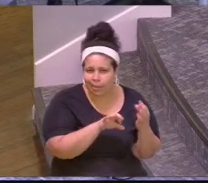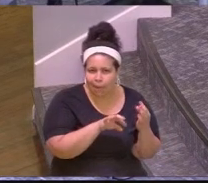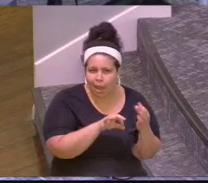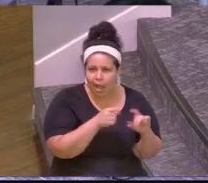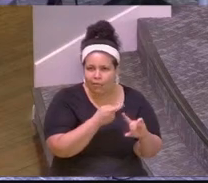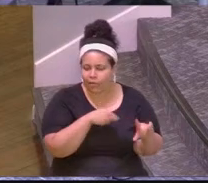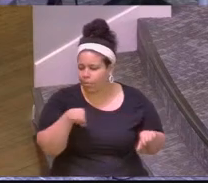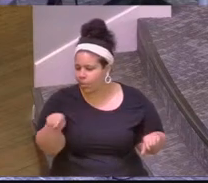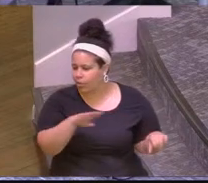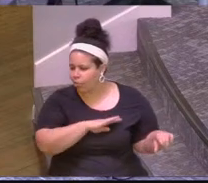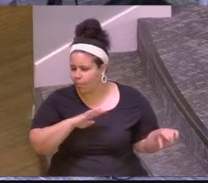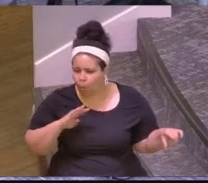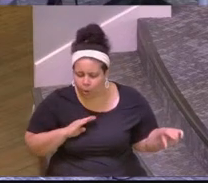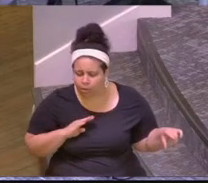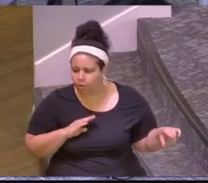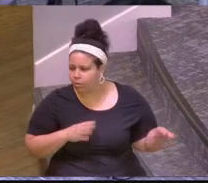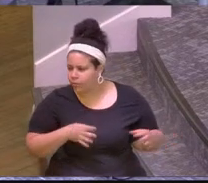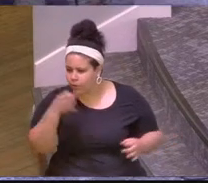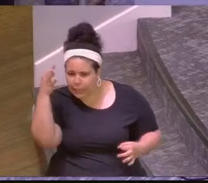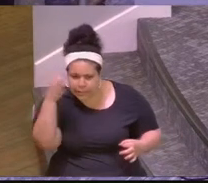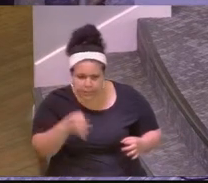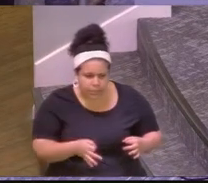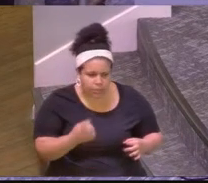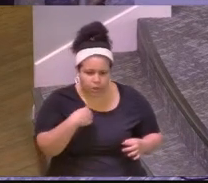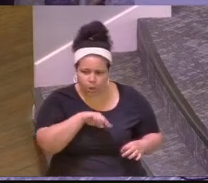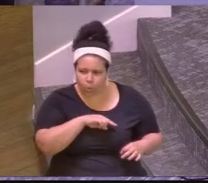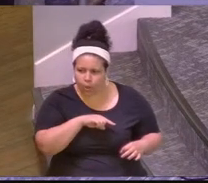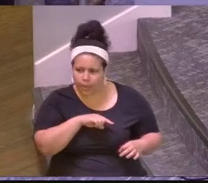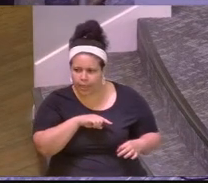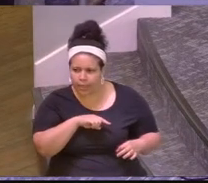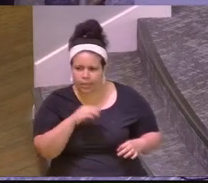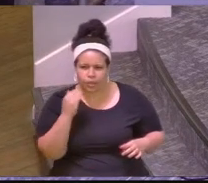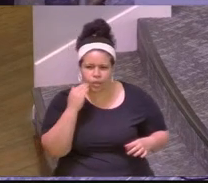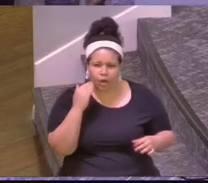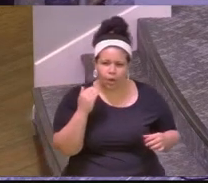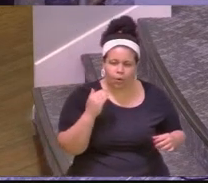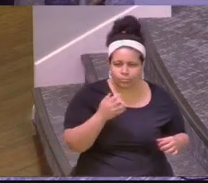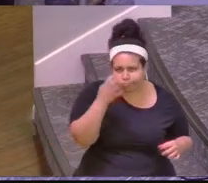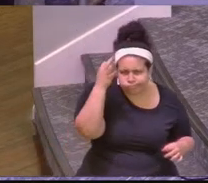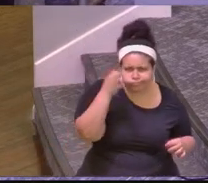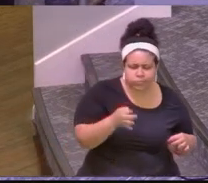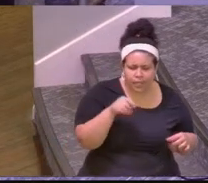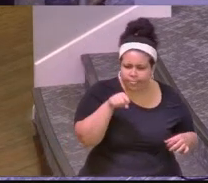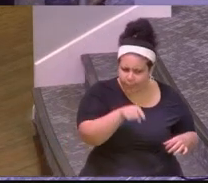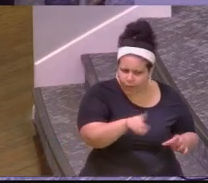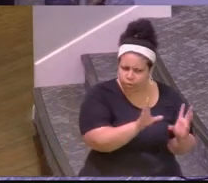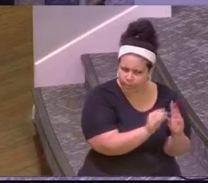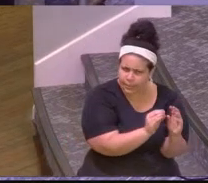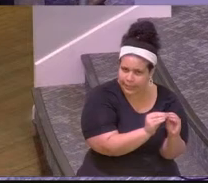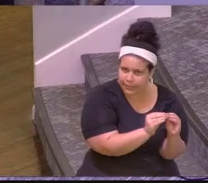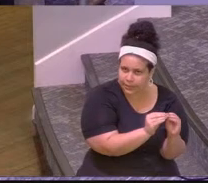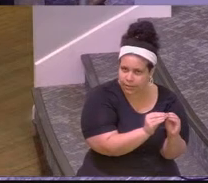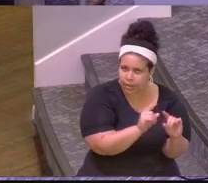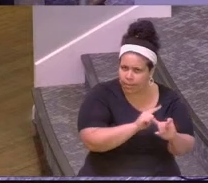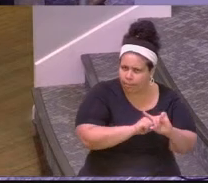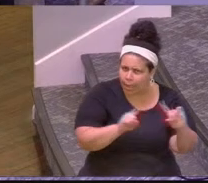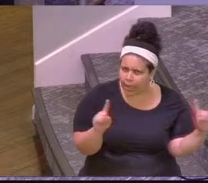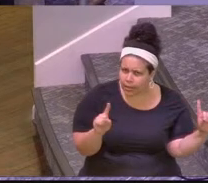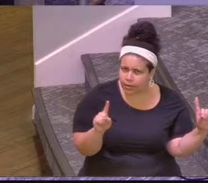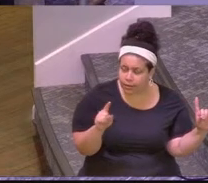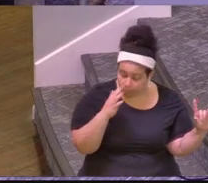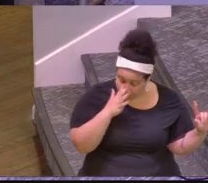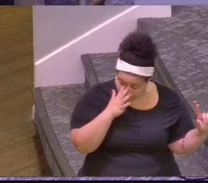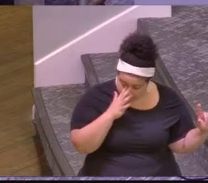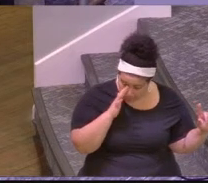from that board on the decisions that we make at our meetings, but how we are